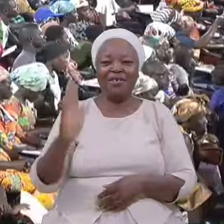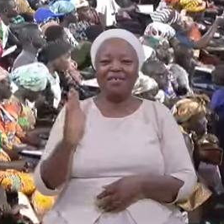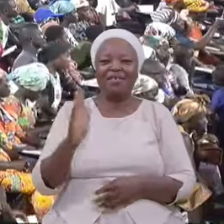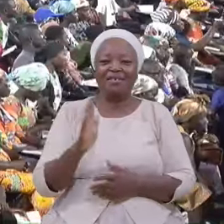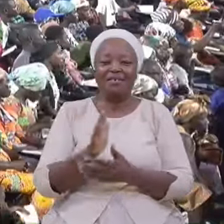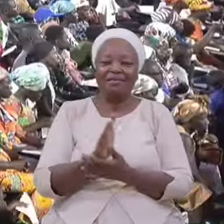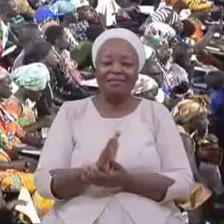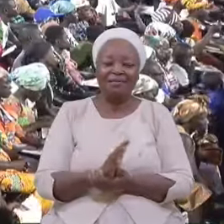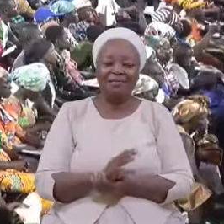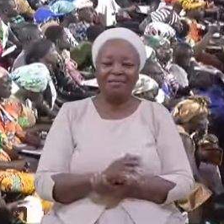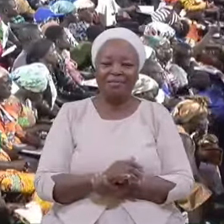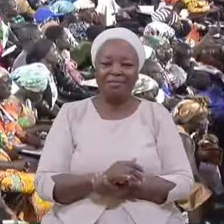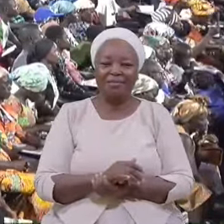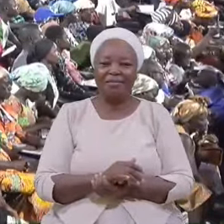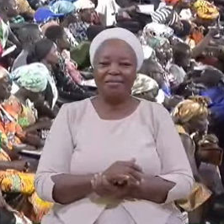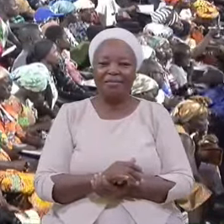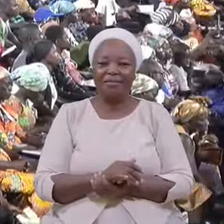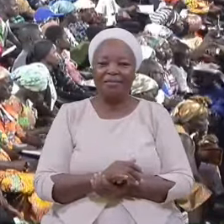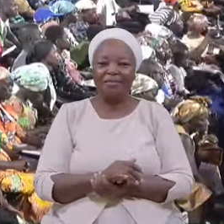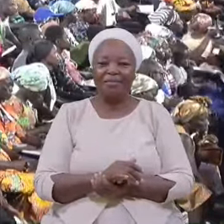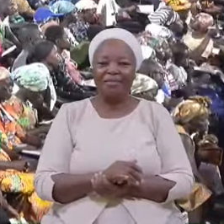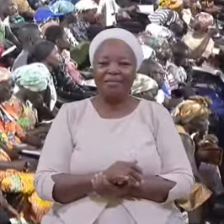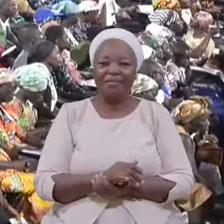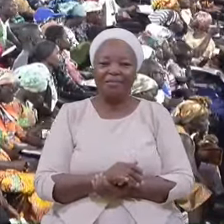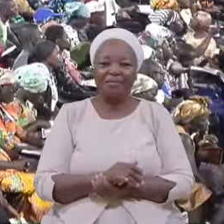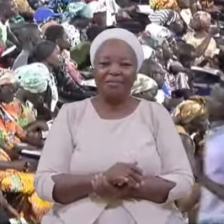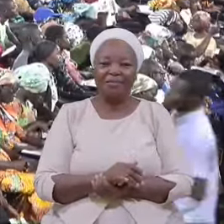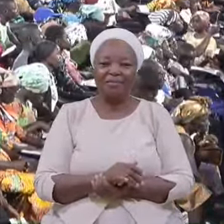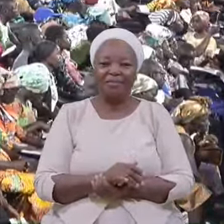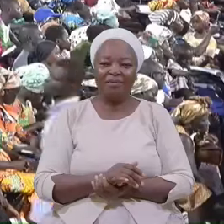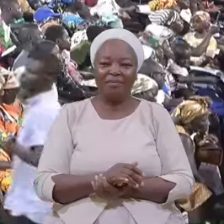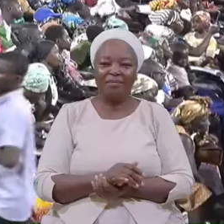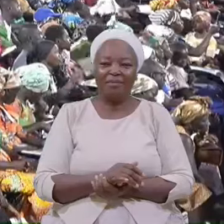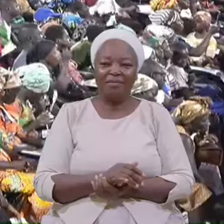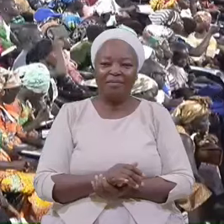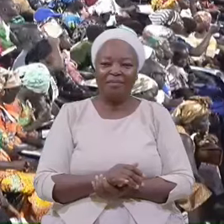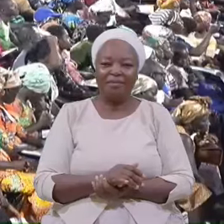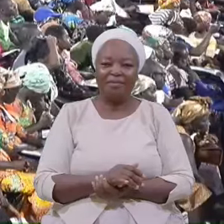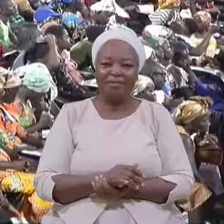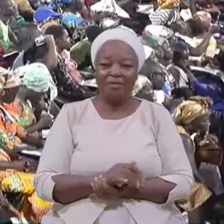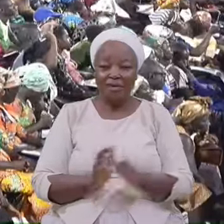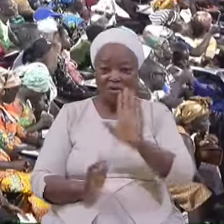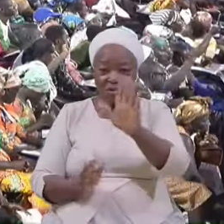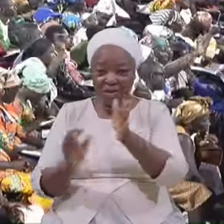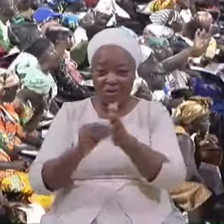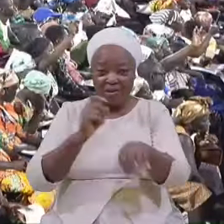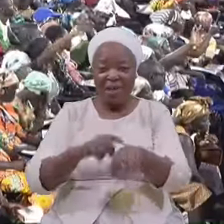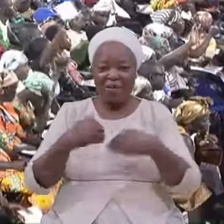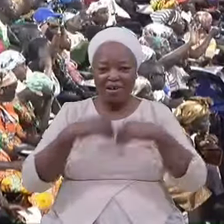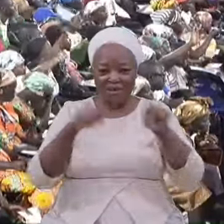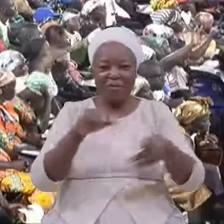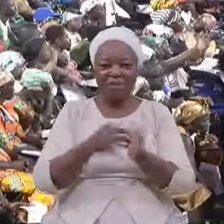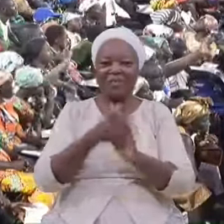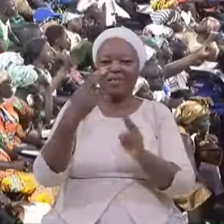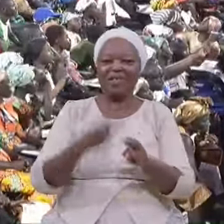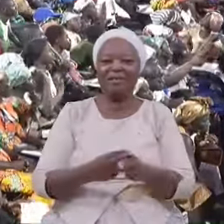fut debout et il se mit à marcher. Il entra avec eux dans le temple, marchant, sautant et louant Dieu. Your time has come. Et votre heure sonne.